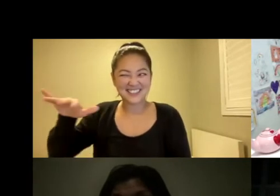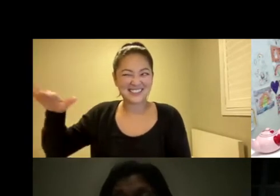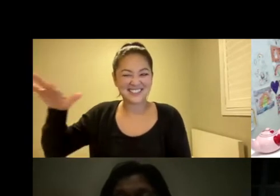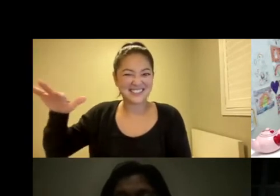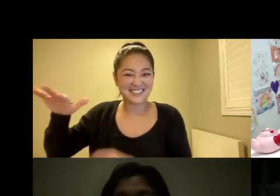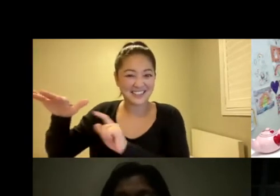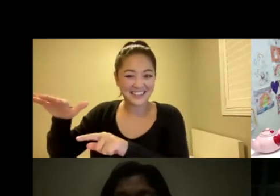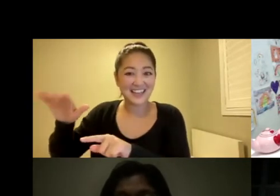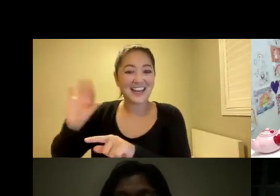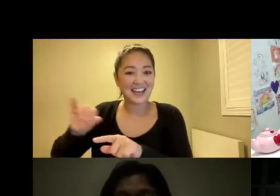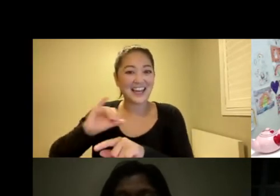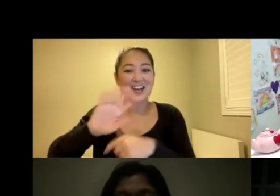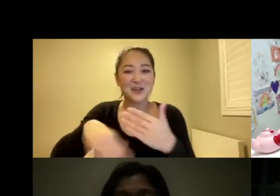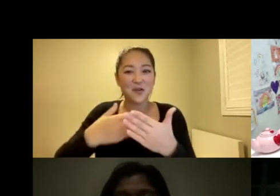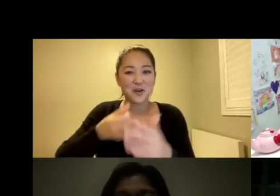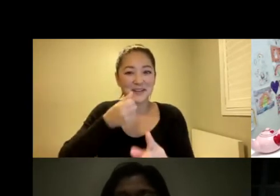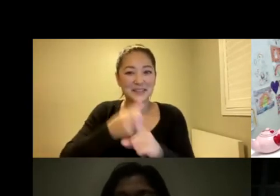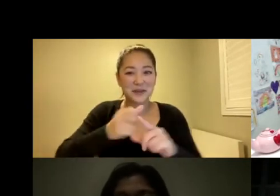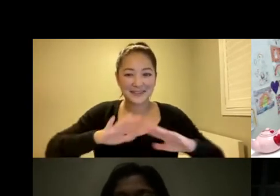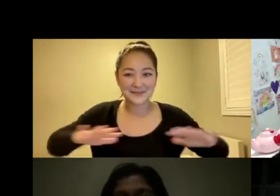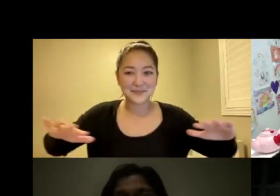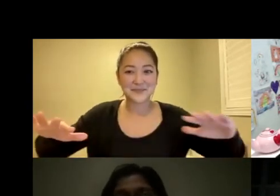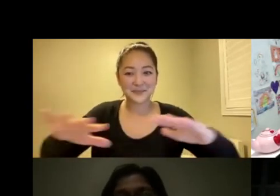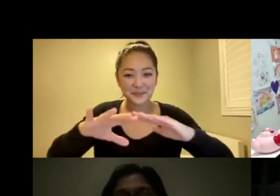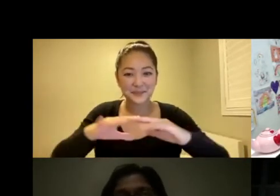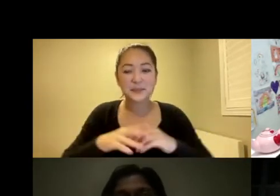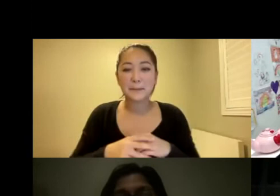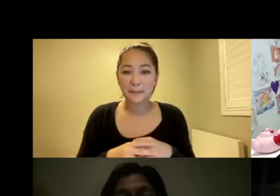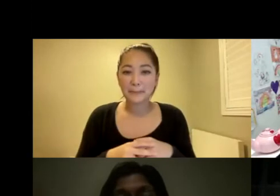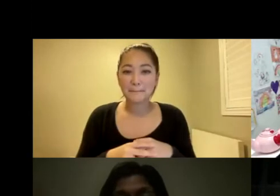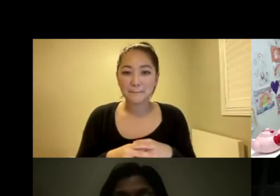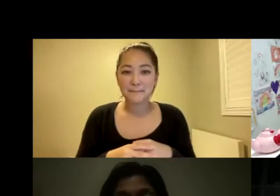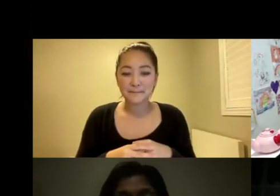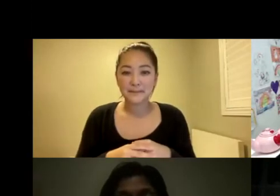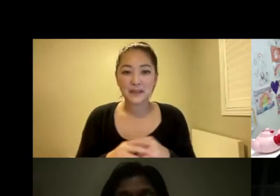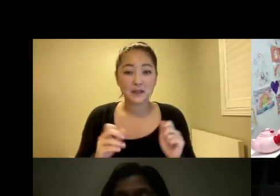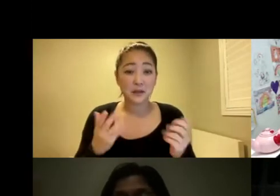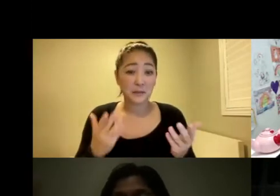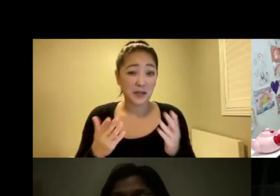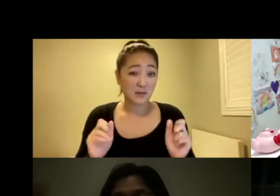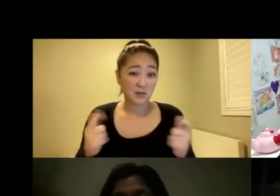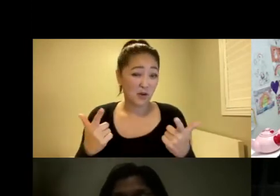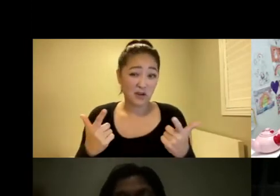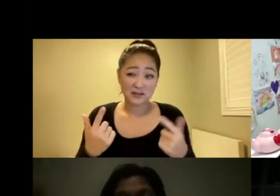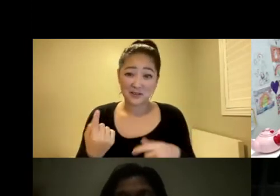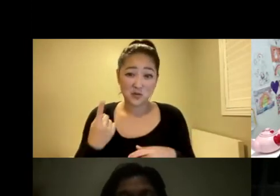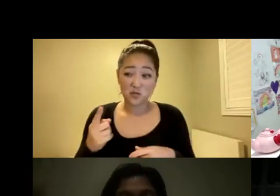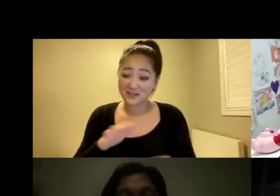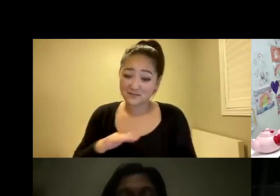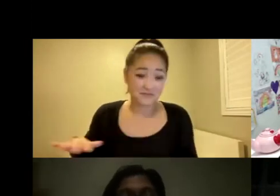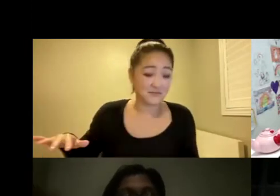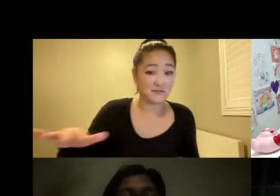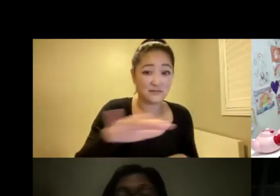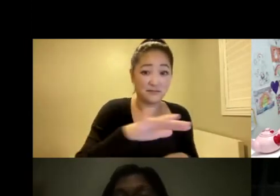space. And so, you know, it's like we may all be in one space, and that space might